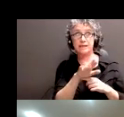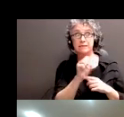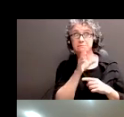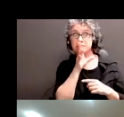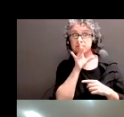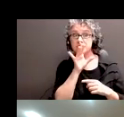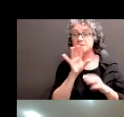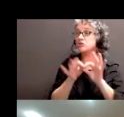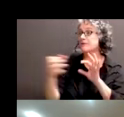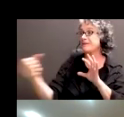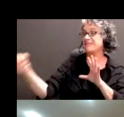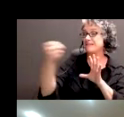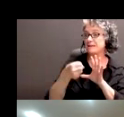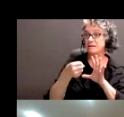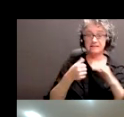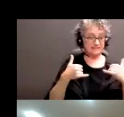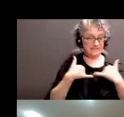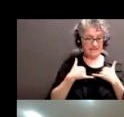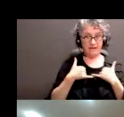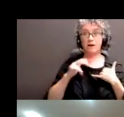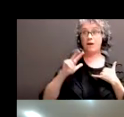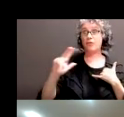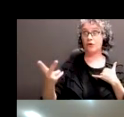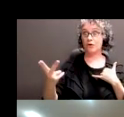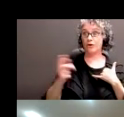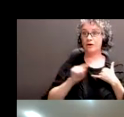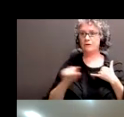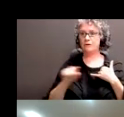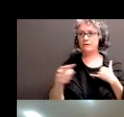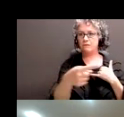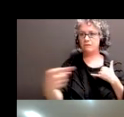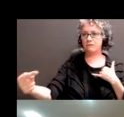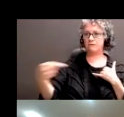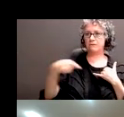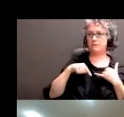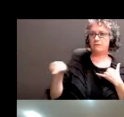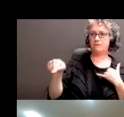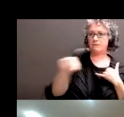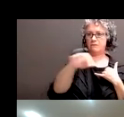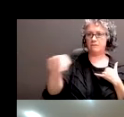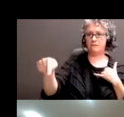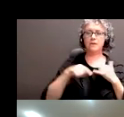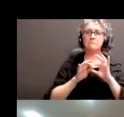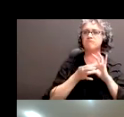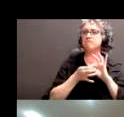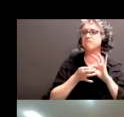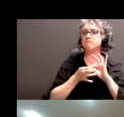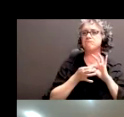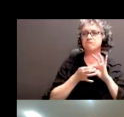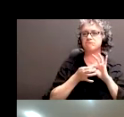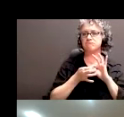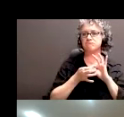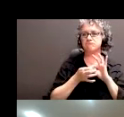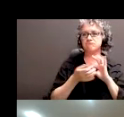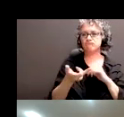line. We as a counselor stay on the line and we do the counseling. Interpreter is simply interpreting. They're not doing the counseling